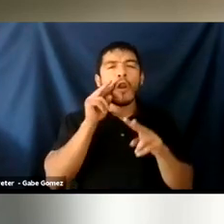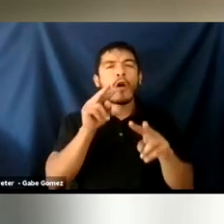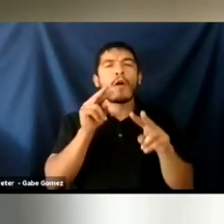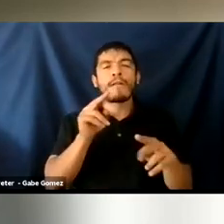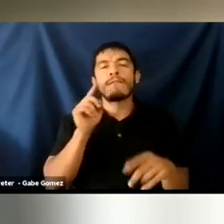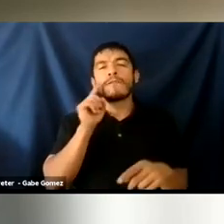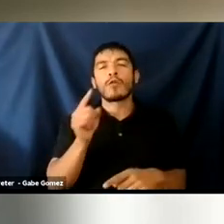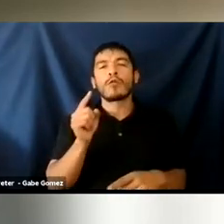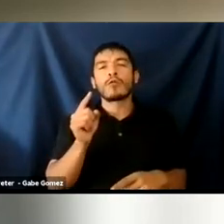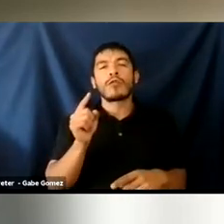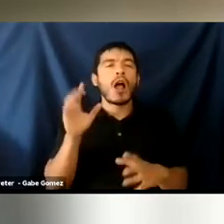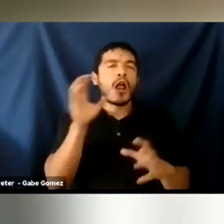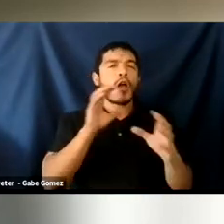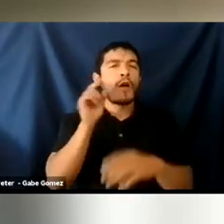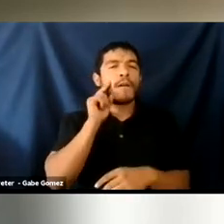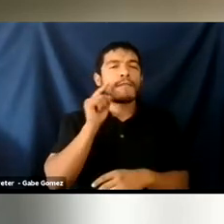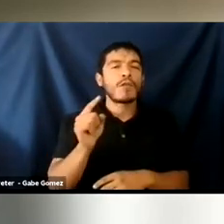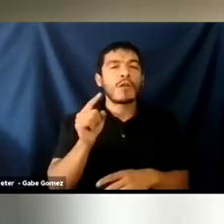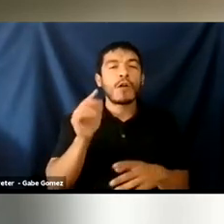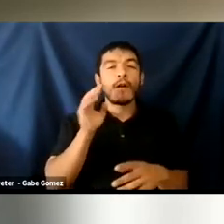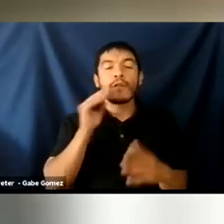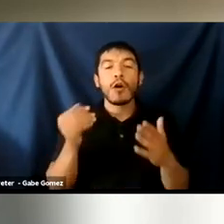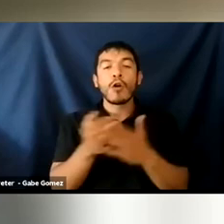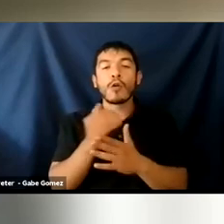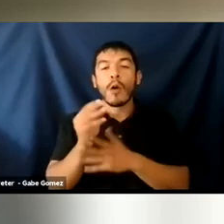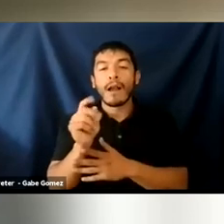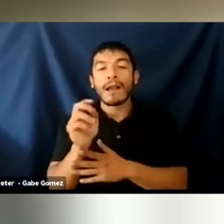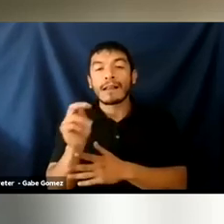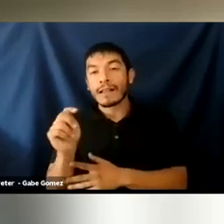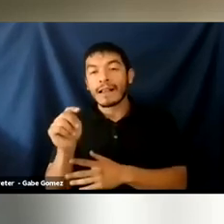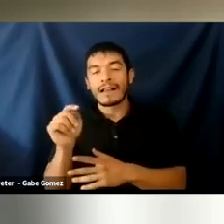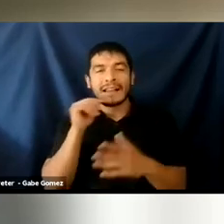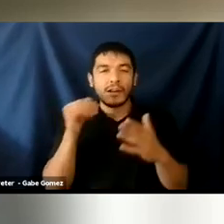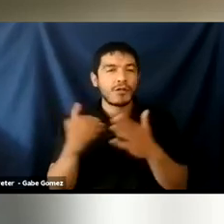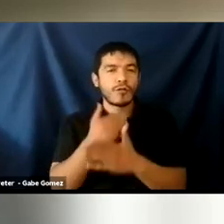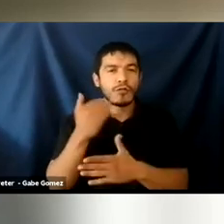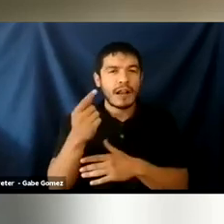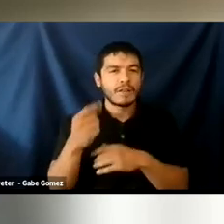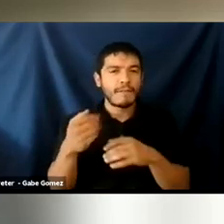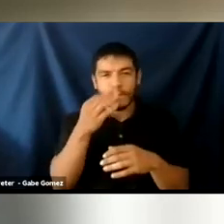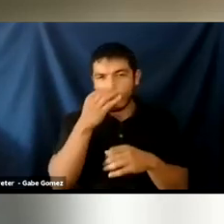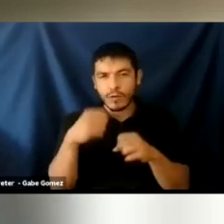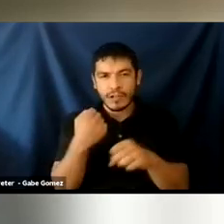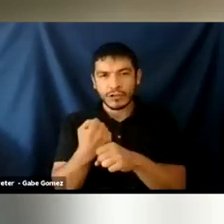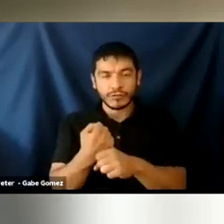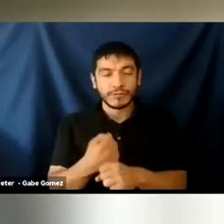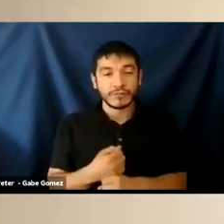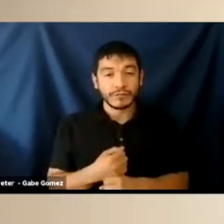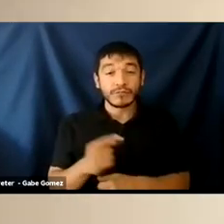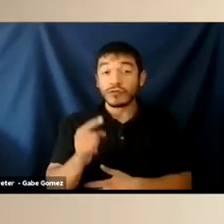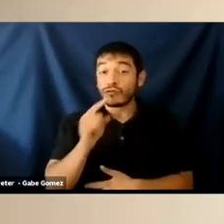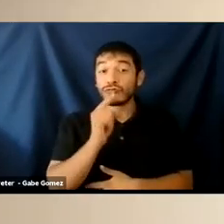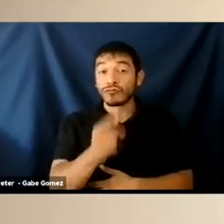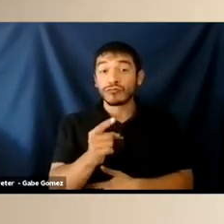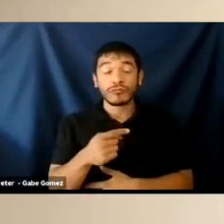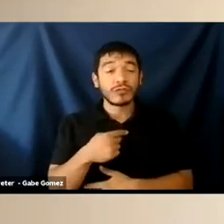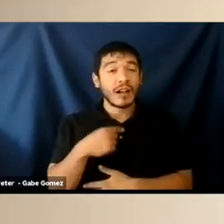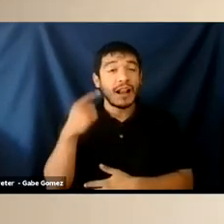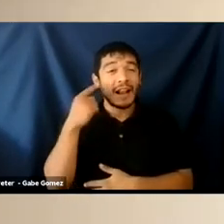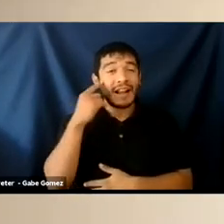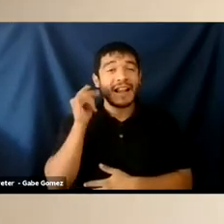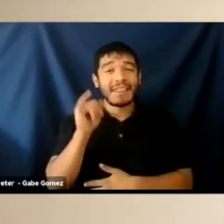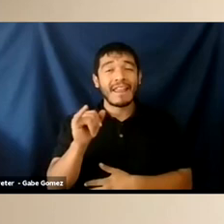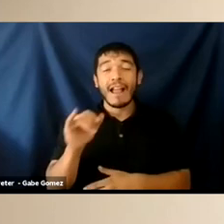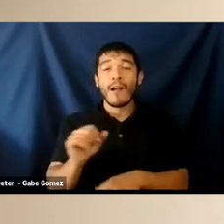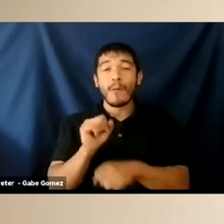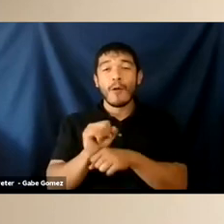in terms of new content over the next few years? Sure, and actually that appointment arrived